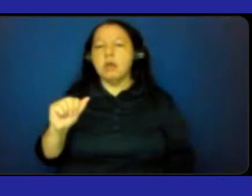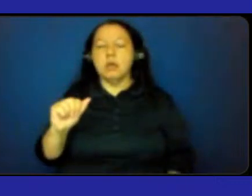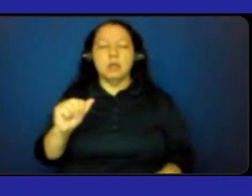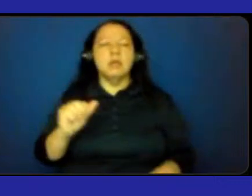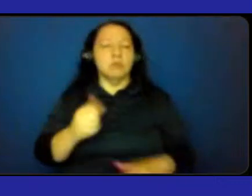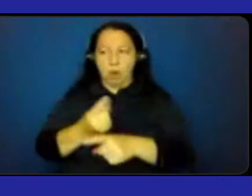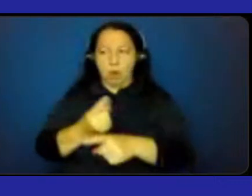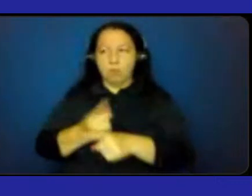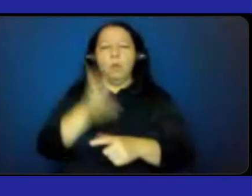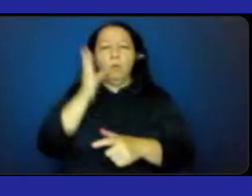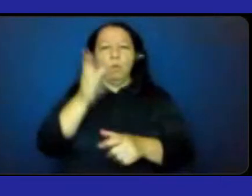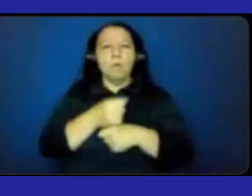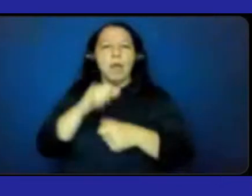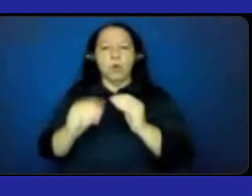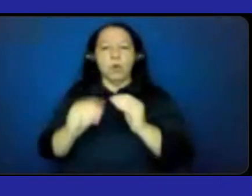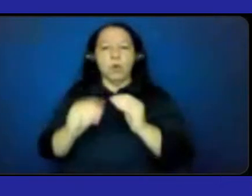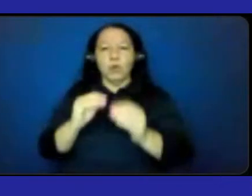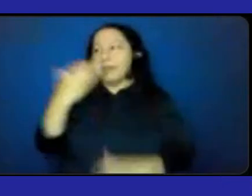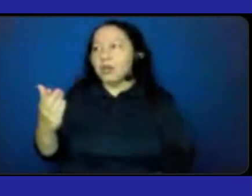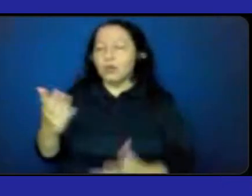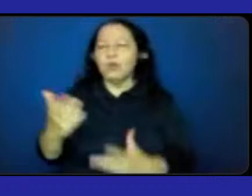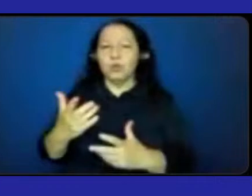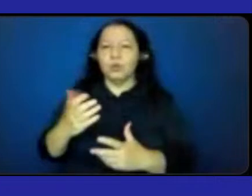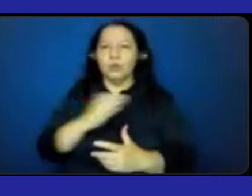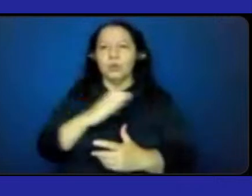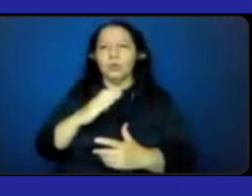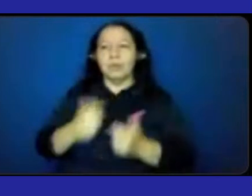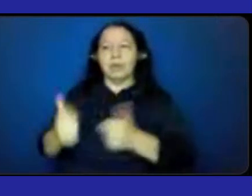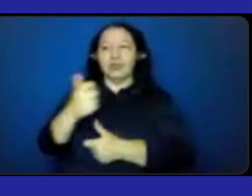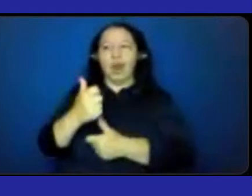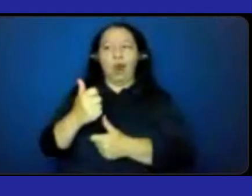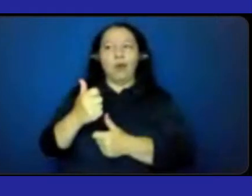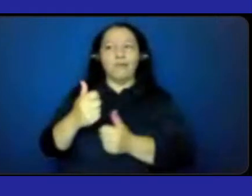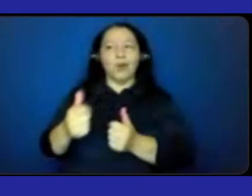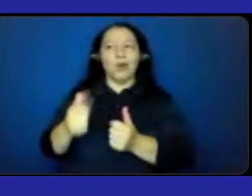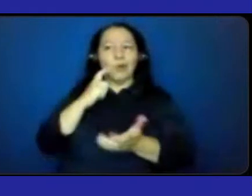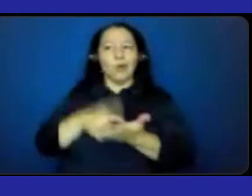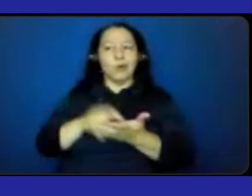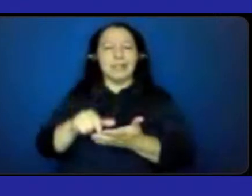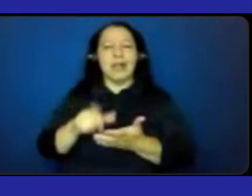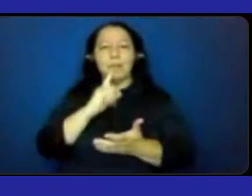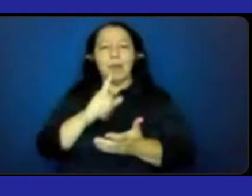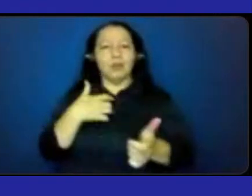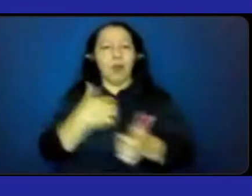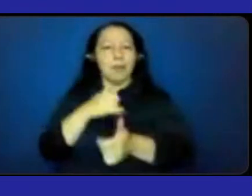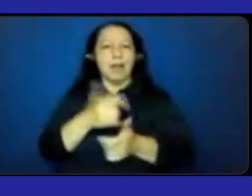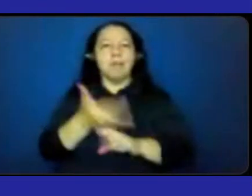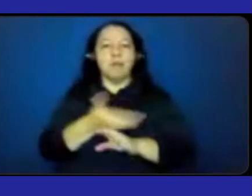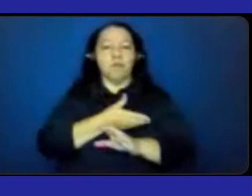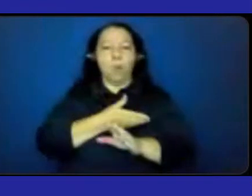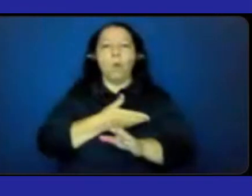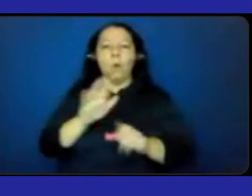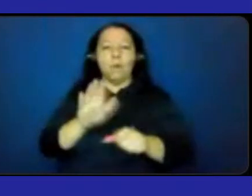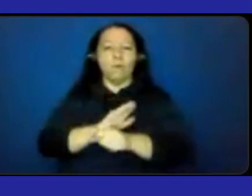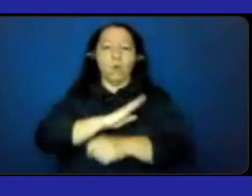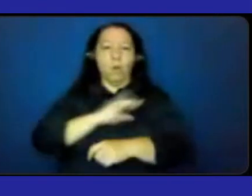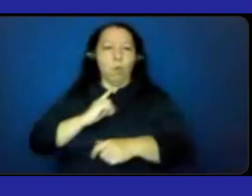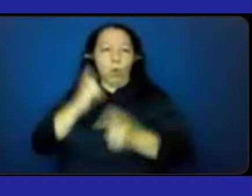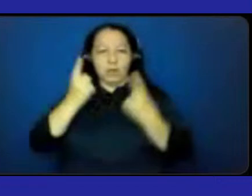updates. Thank you, committee chair, for flagging that. We'll make sure to update those before they go to the full board. Next